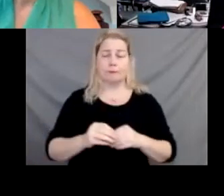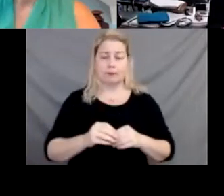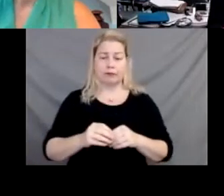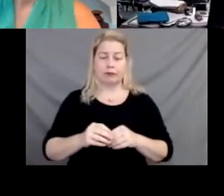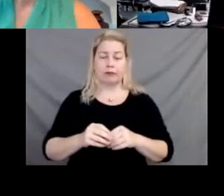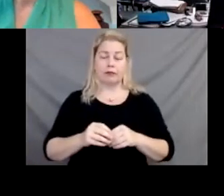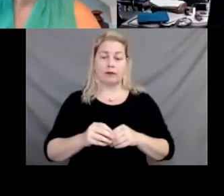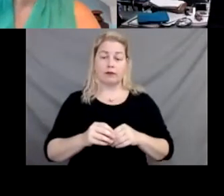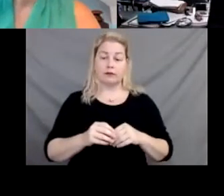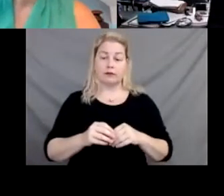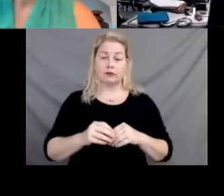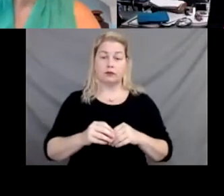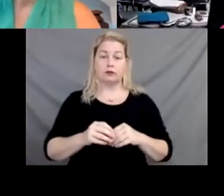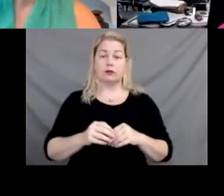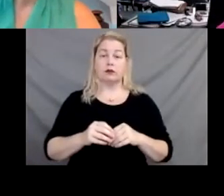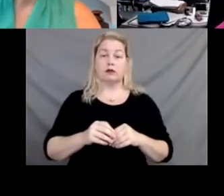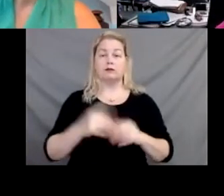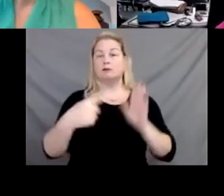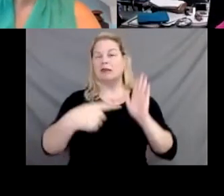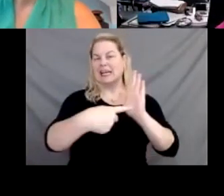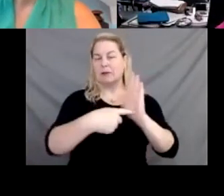heard numerous